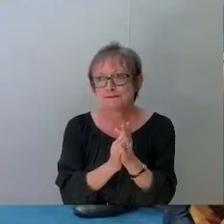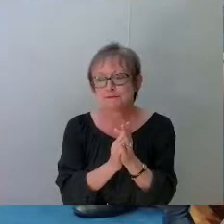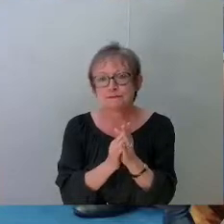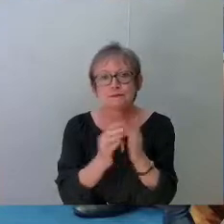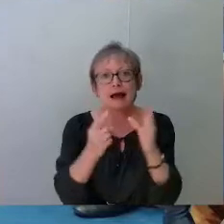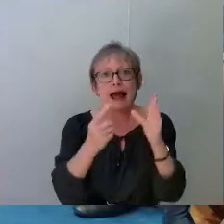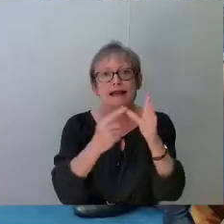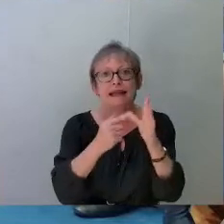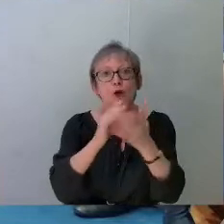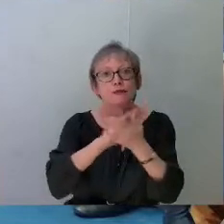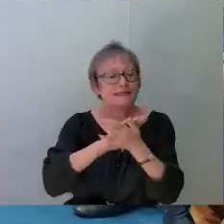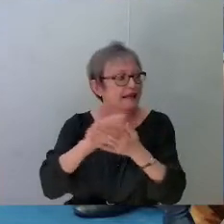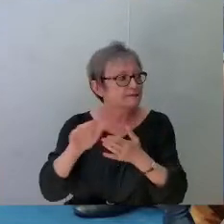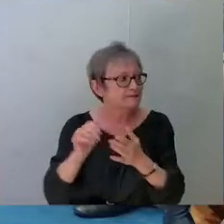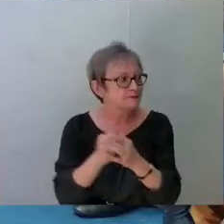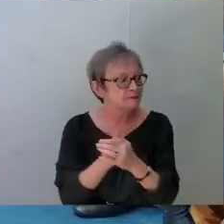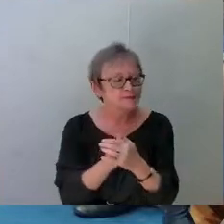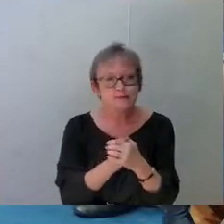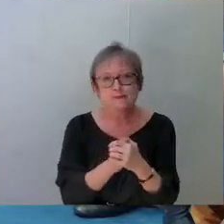Anika Hussain.